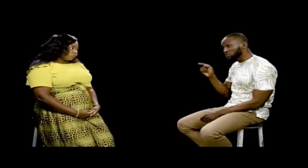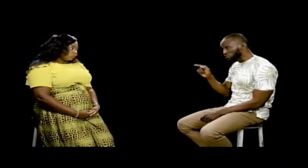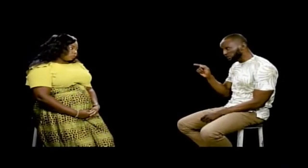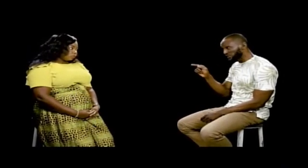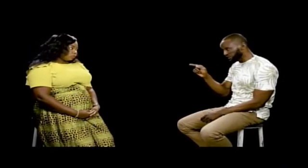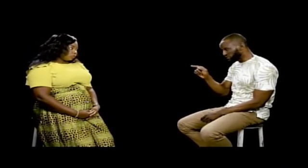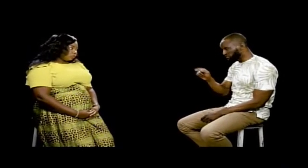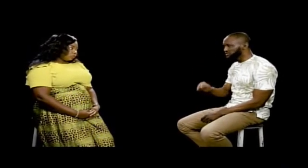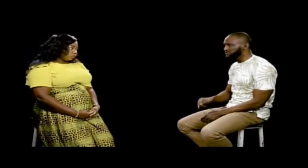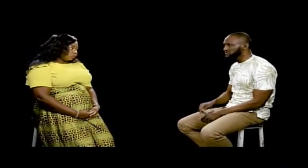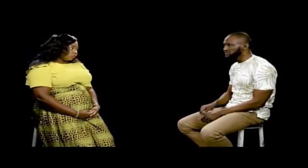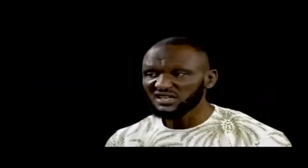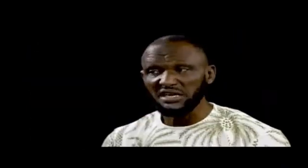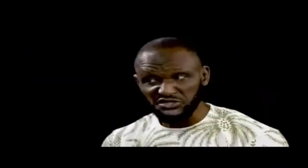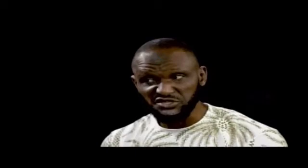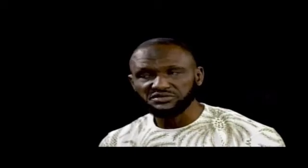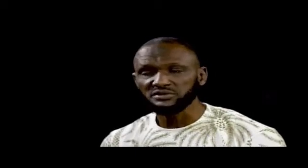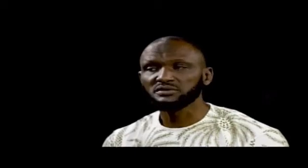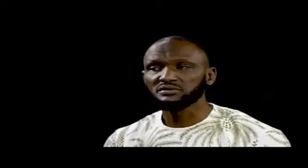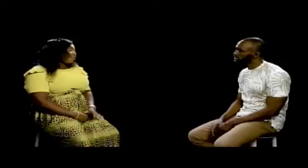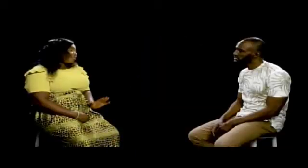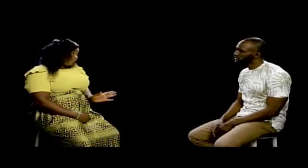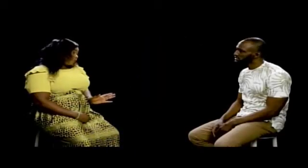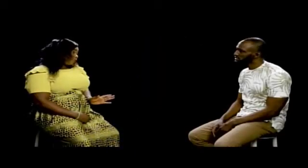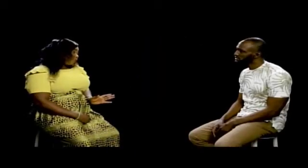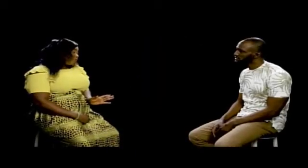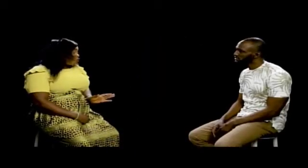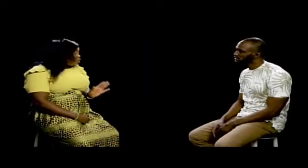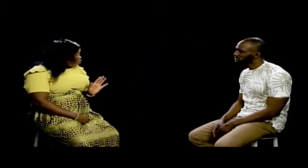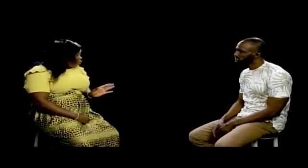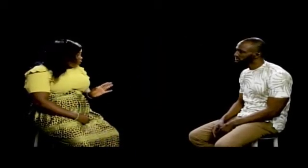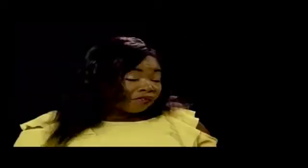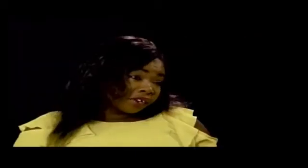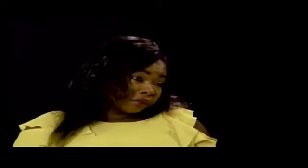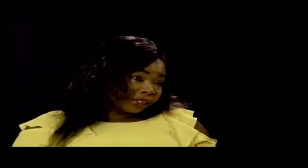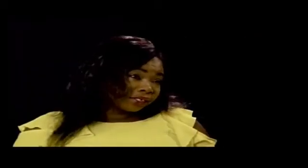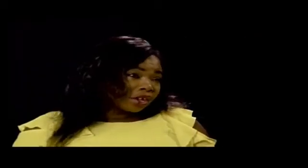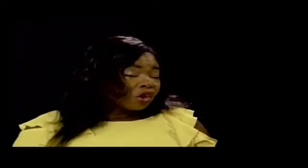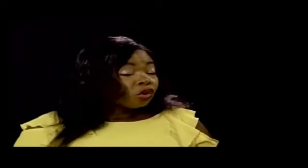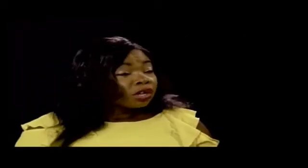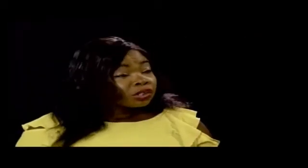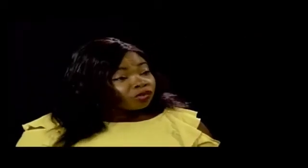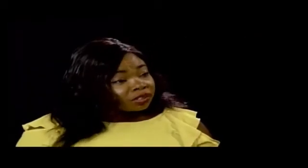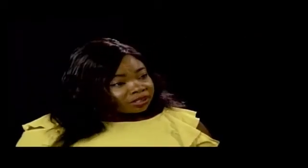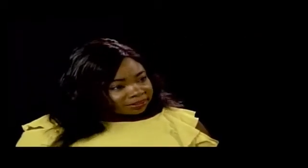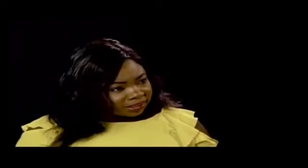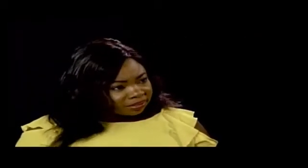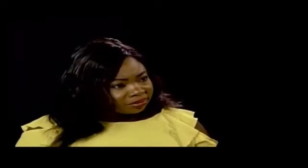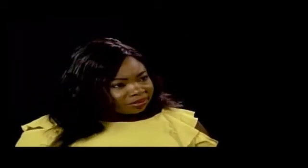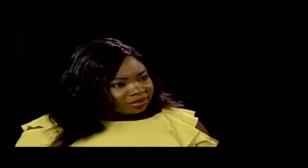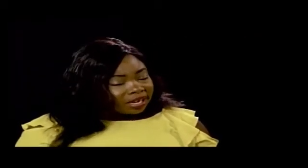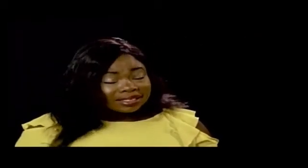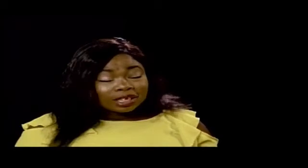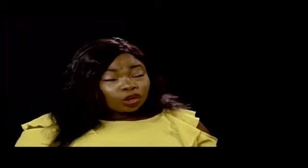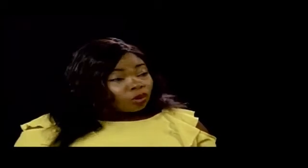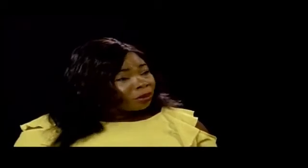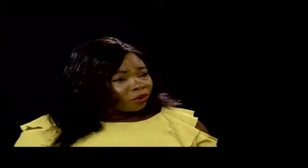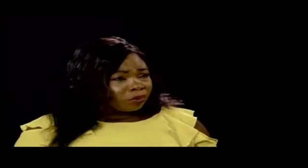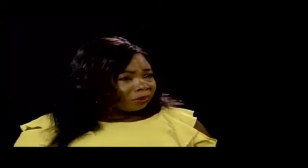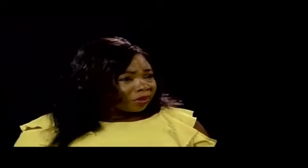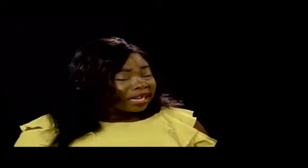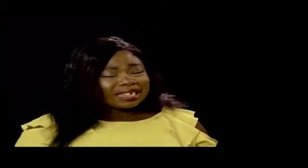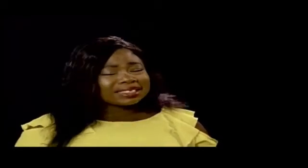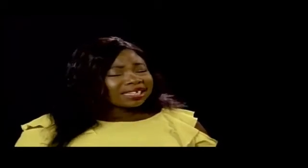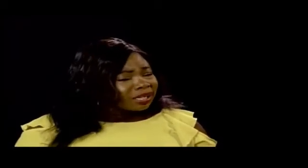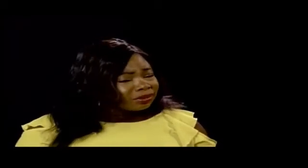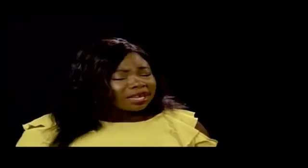this coronavirus thing. Is it real? See, coronavirus, known as COVID-19, it's a global